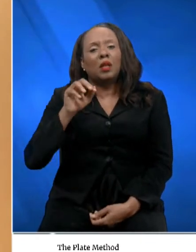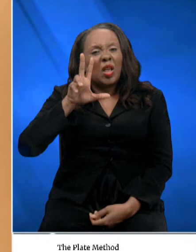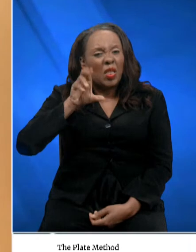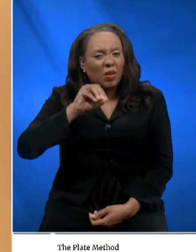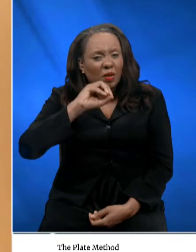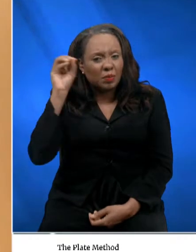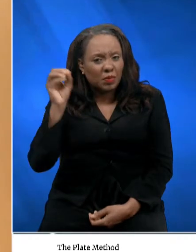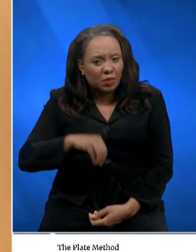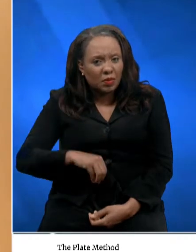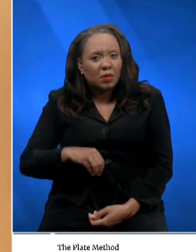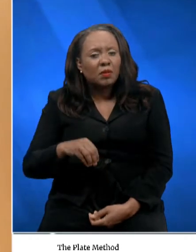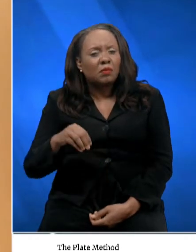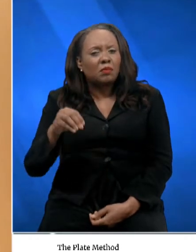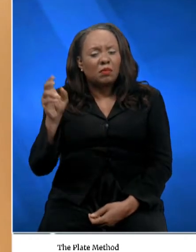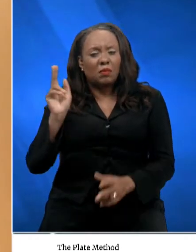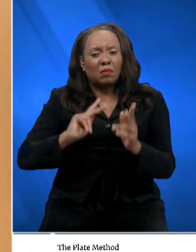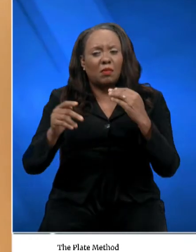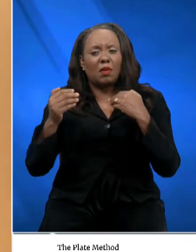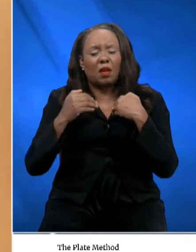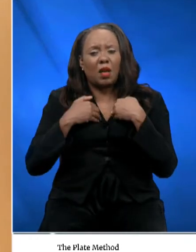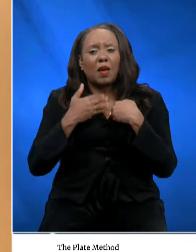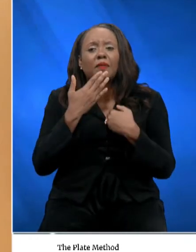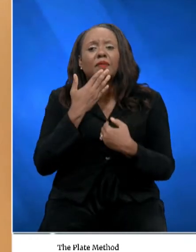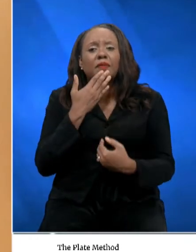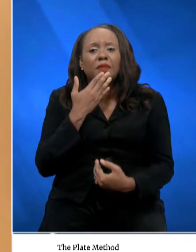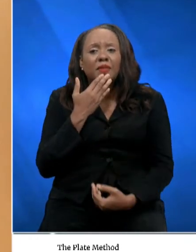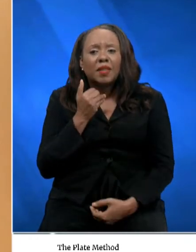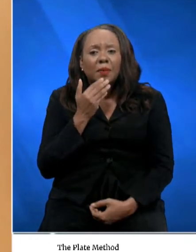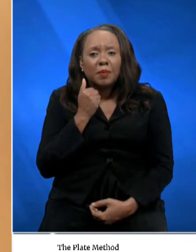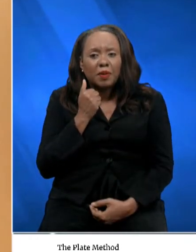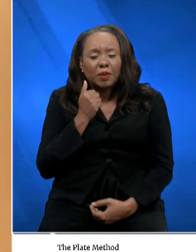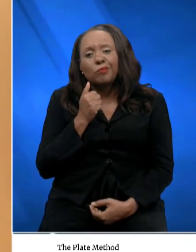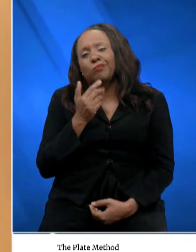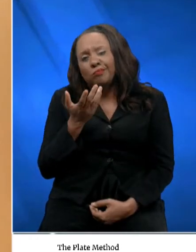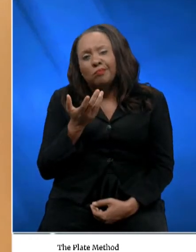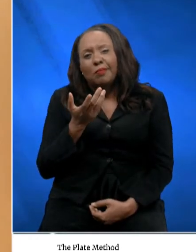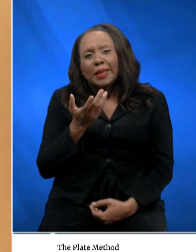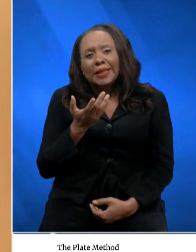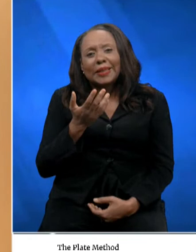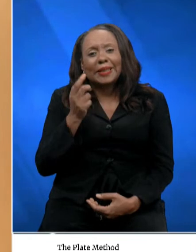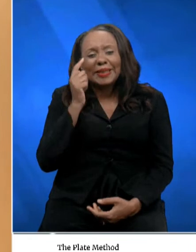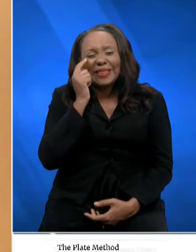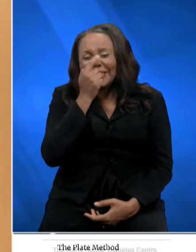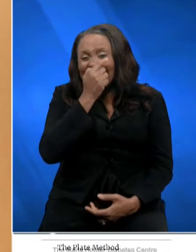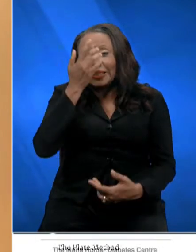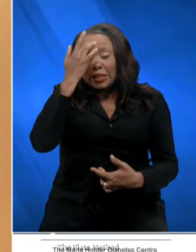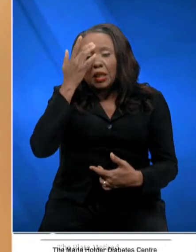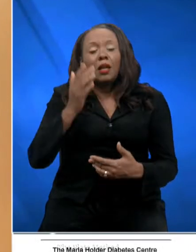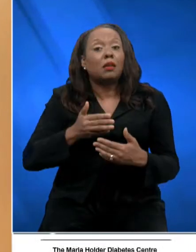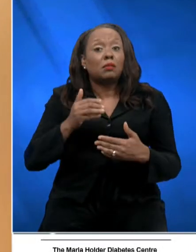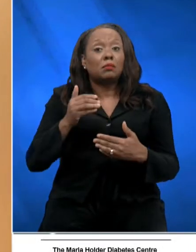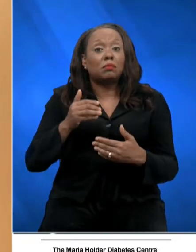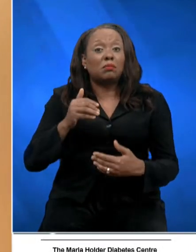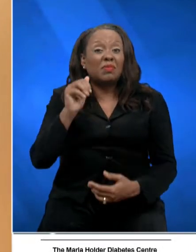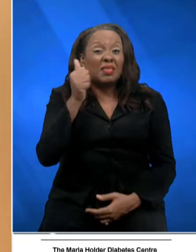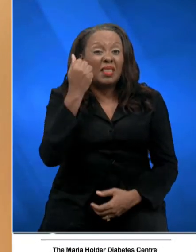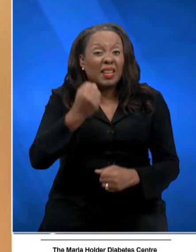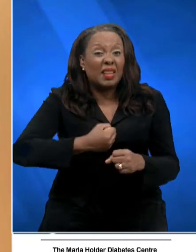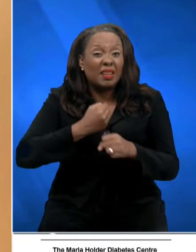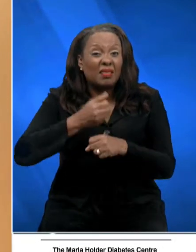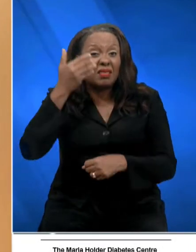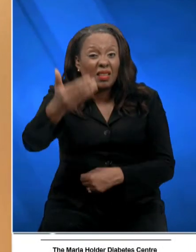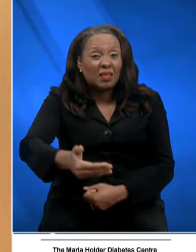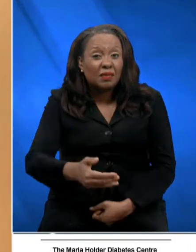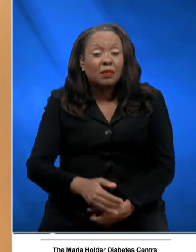diabetic retinopathy. Again, you can change that slightly and say after 10 years, 20% of people